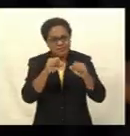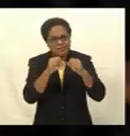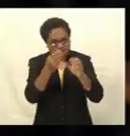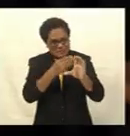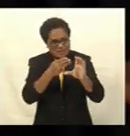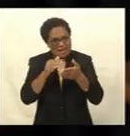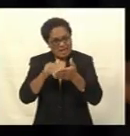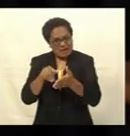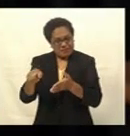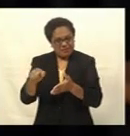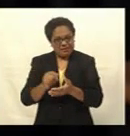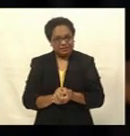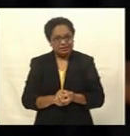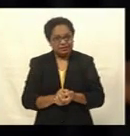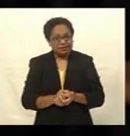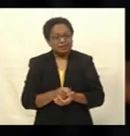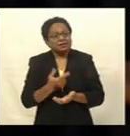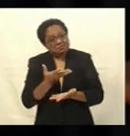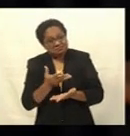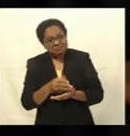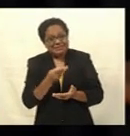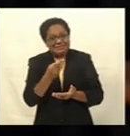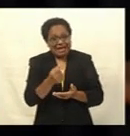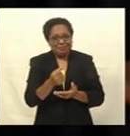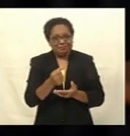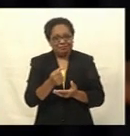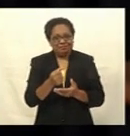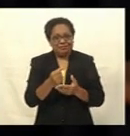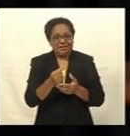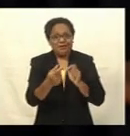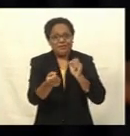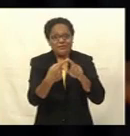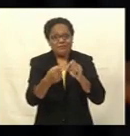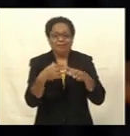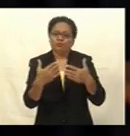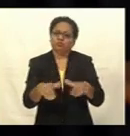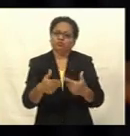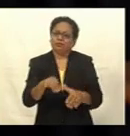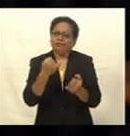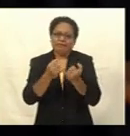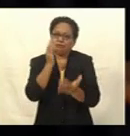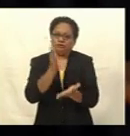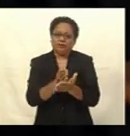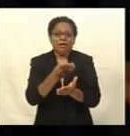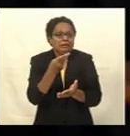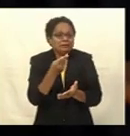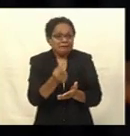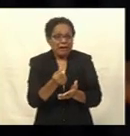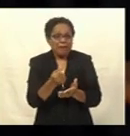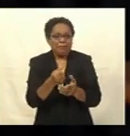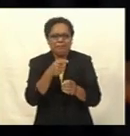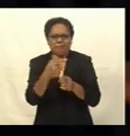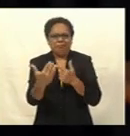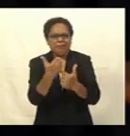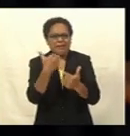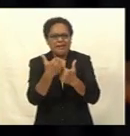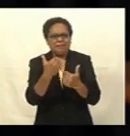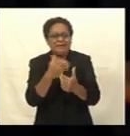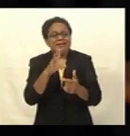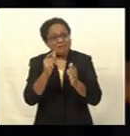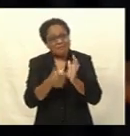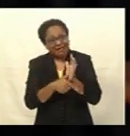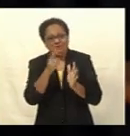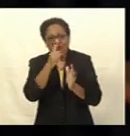it's almost direct feedback, and some of it can be brutal feedback. Obviously, you get sometimes some praise that make you feel good. People